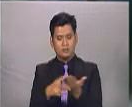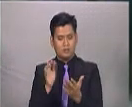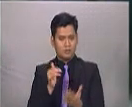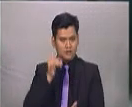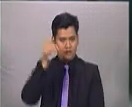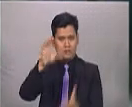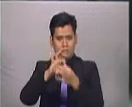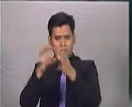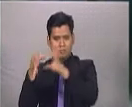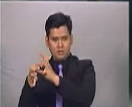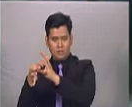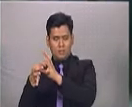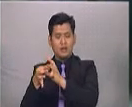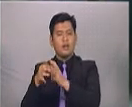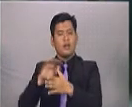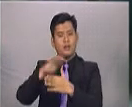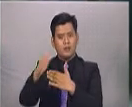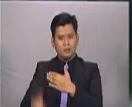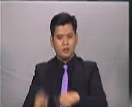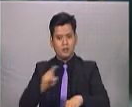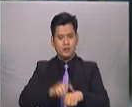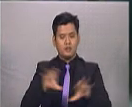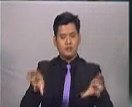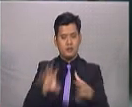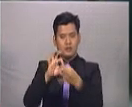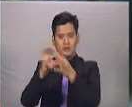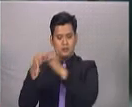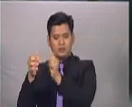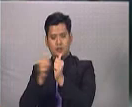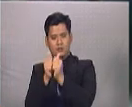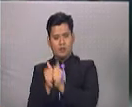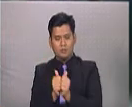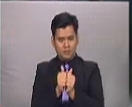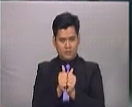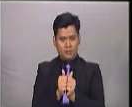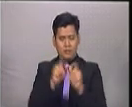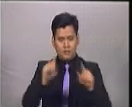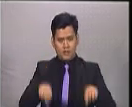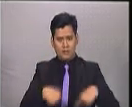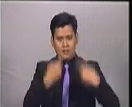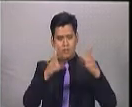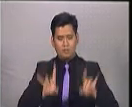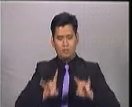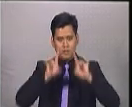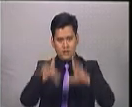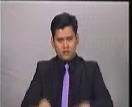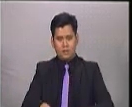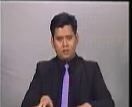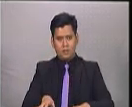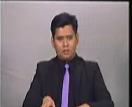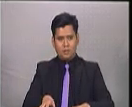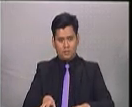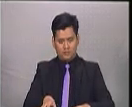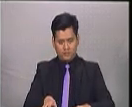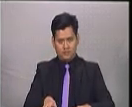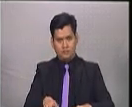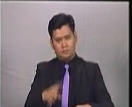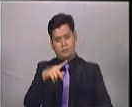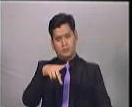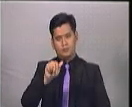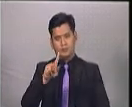negara beraksi di Olimpik menerusi Au Li Yen yang layak ke Sydney 2000 menerusi acara Palang Sejajar.